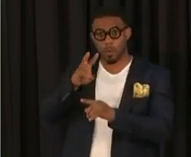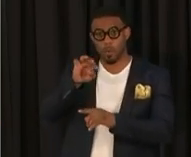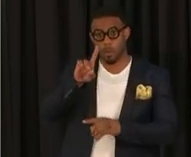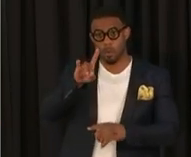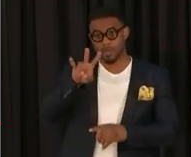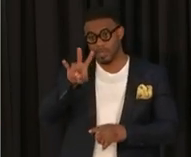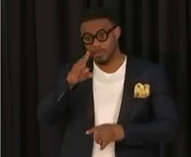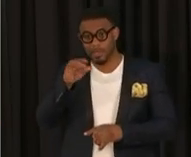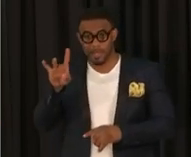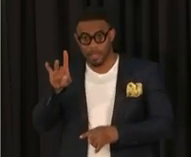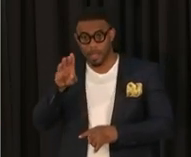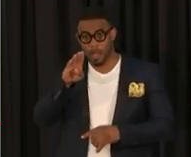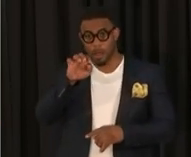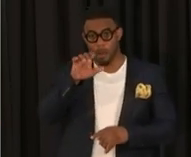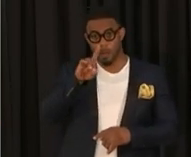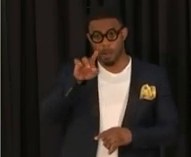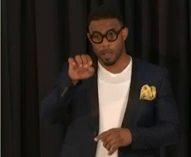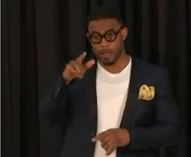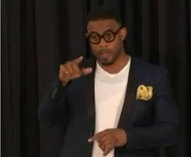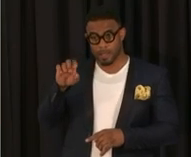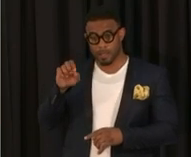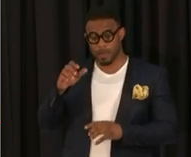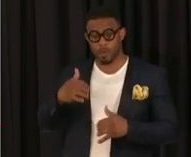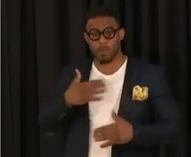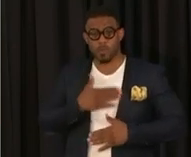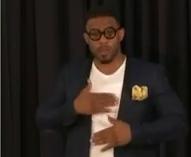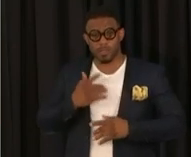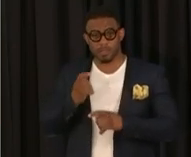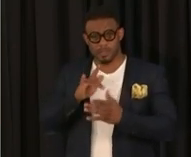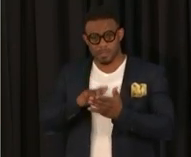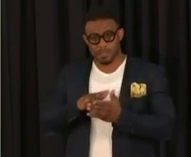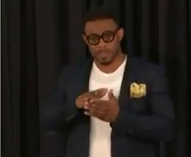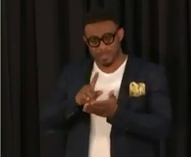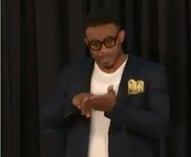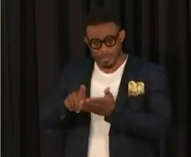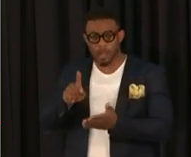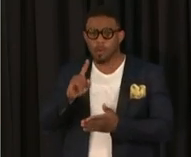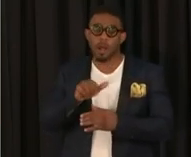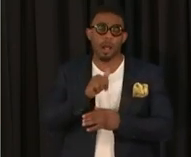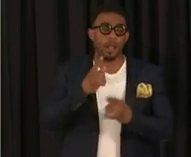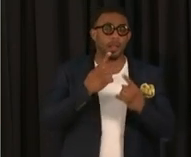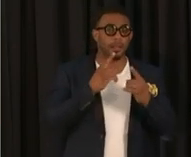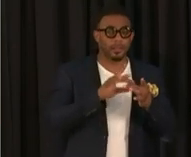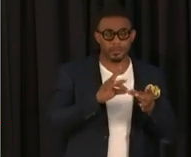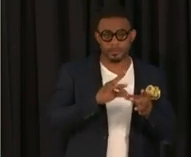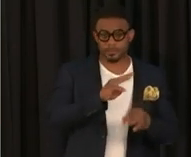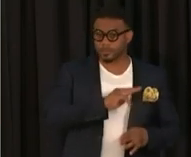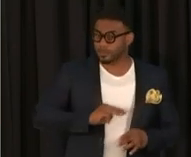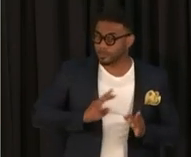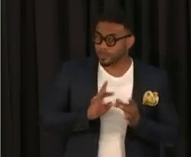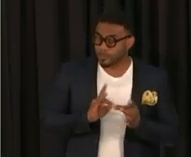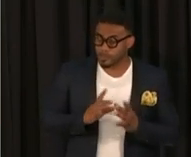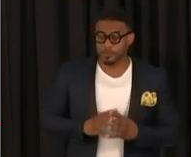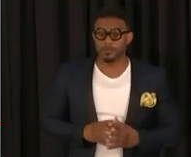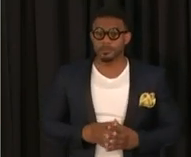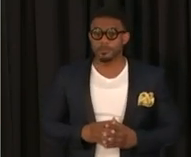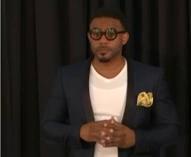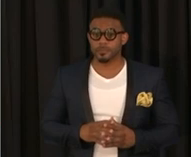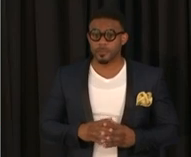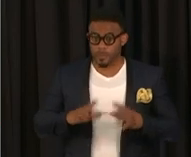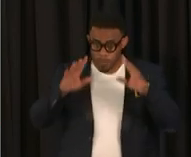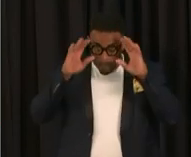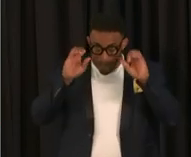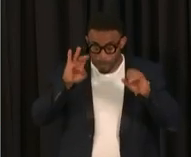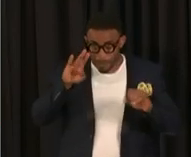from Ward 7 and 8 at Bald Eagle Recreation Center. So be sure to check that out. One other announcement that Mayor Bowser made